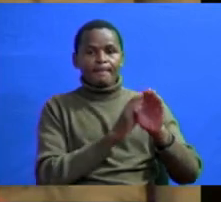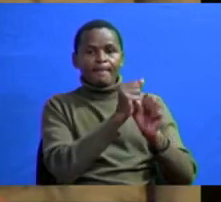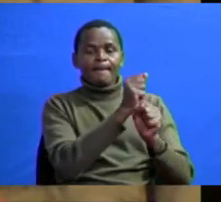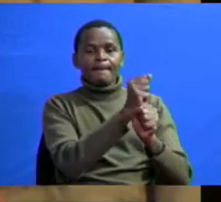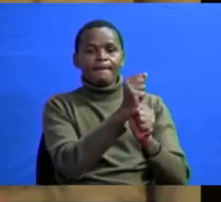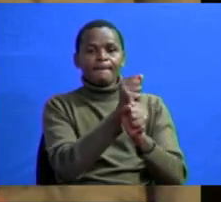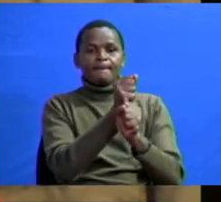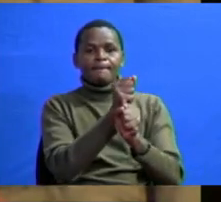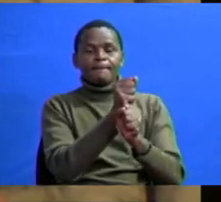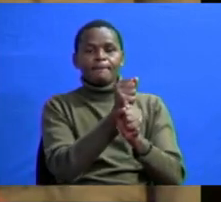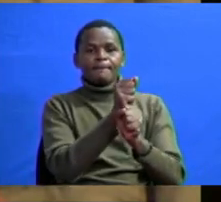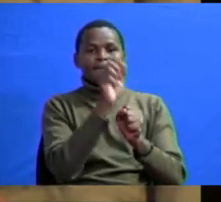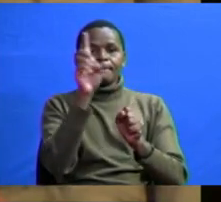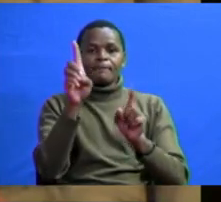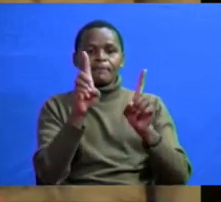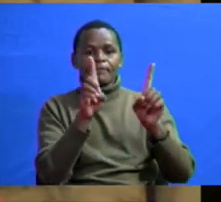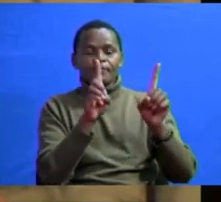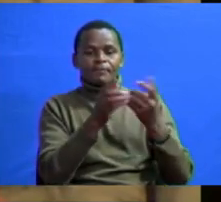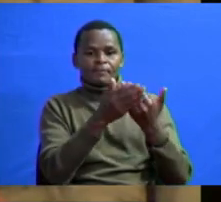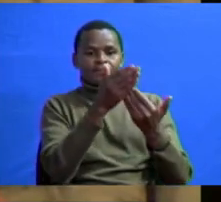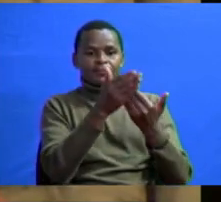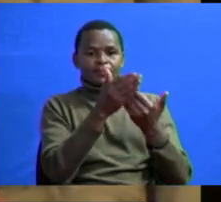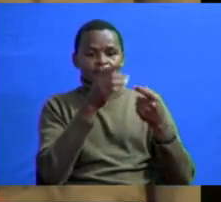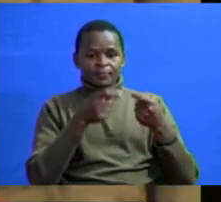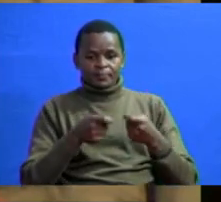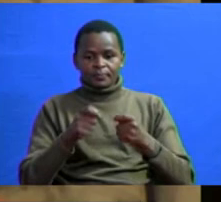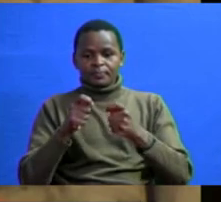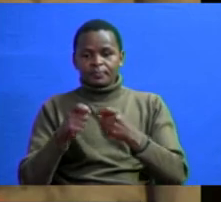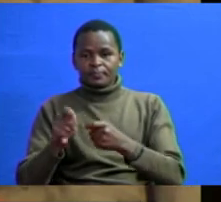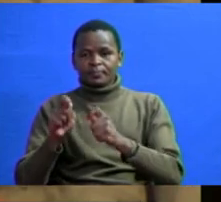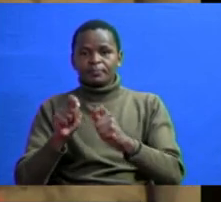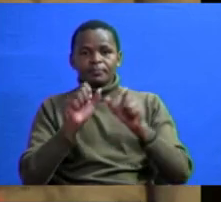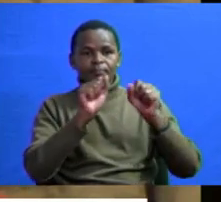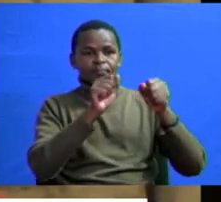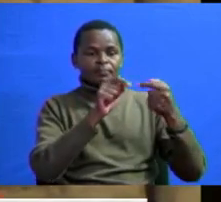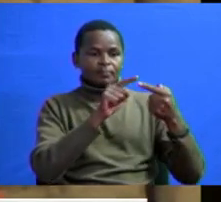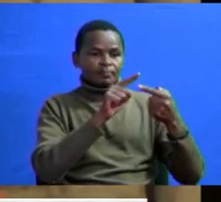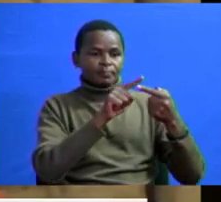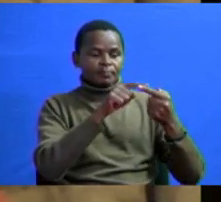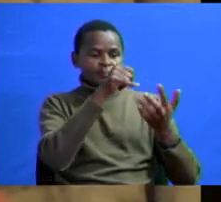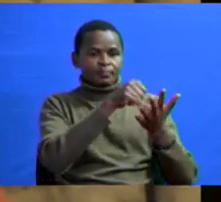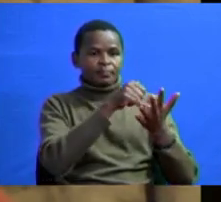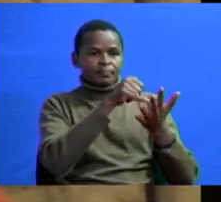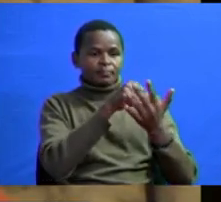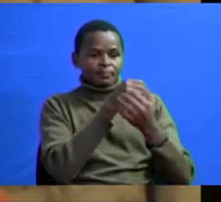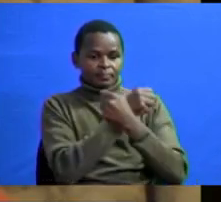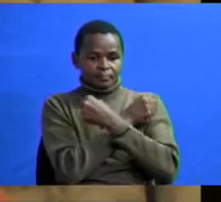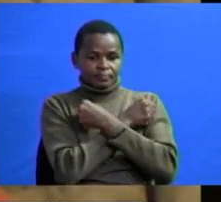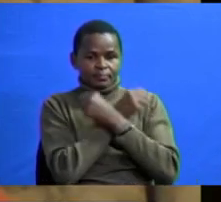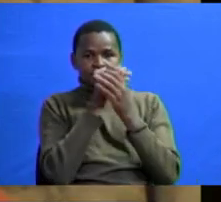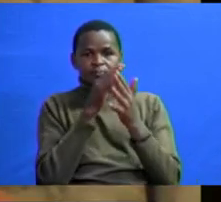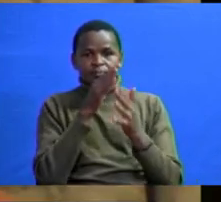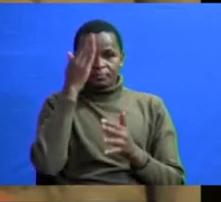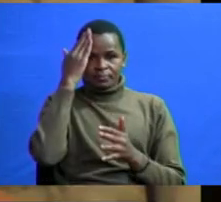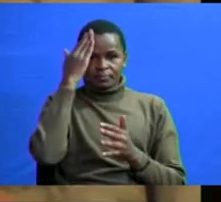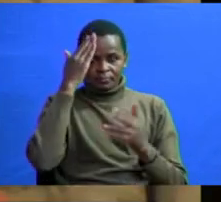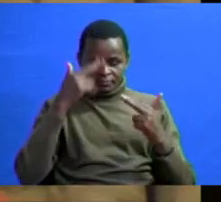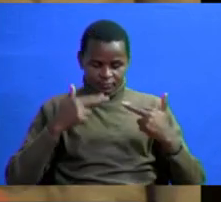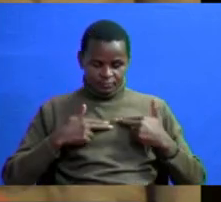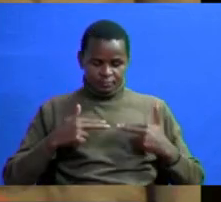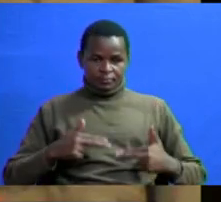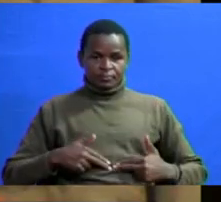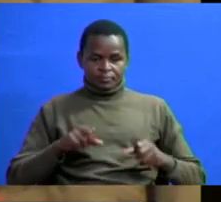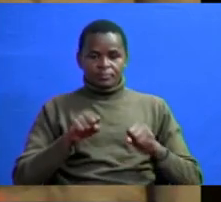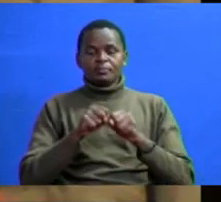the one-on-one therapy session, we also try as much as possible to involve loved ones, because we know human beings are